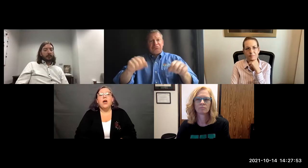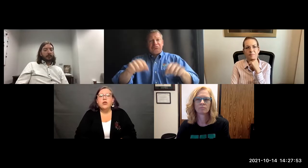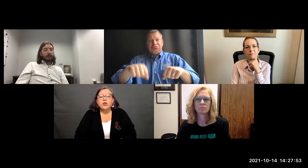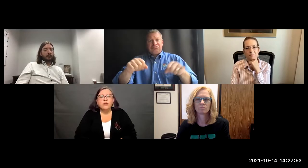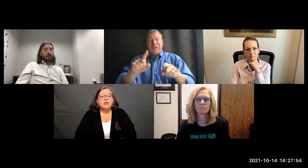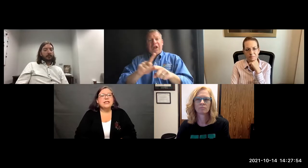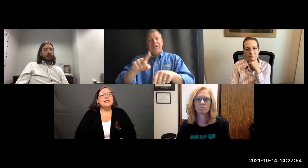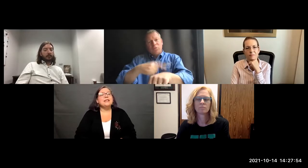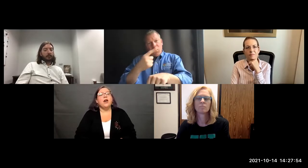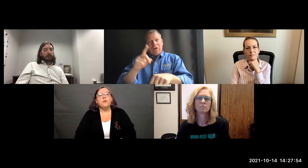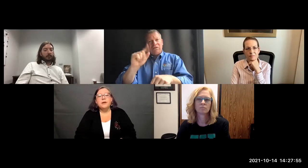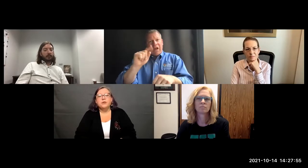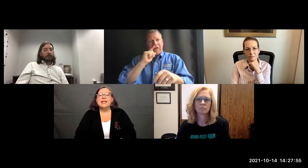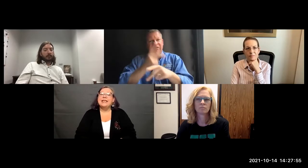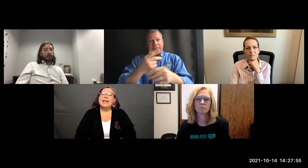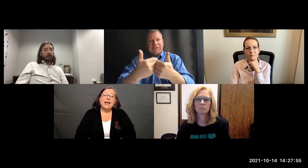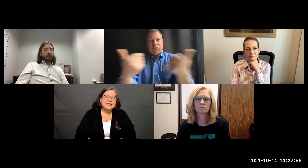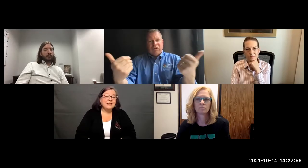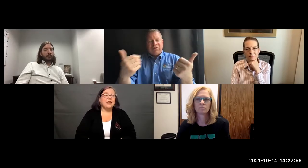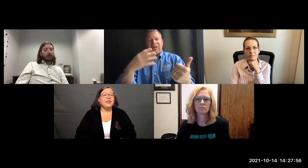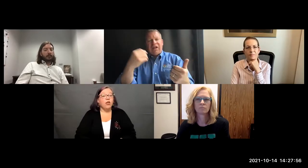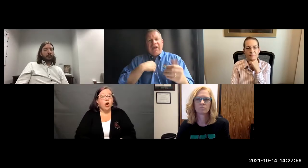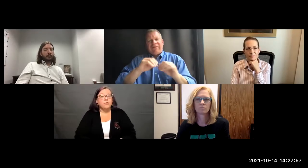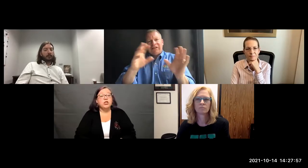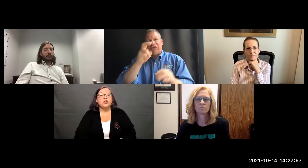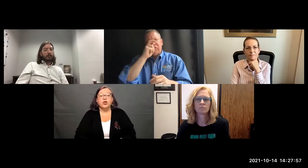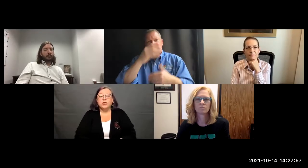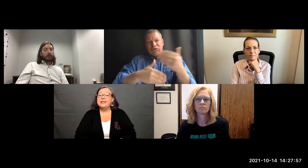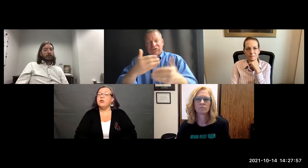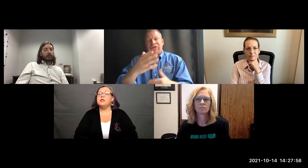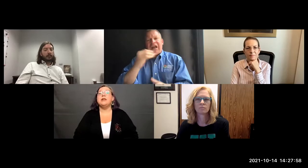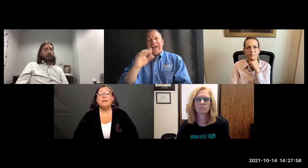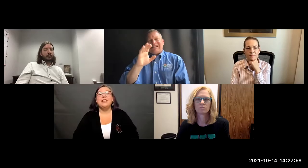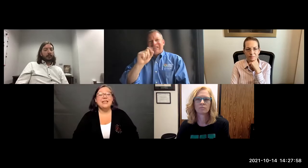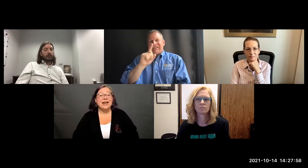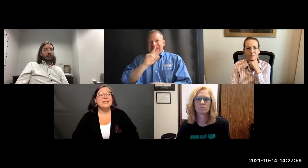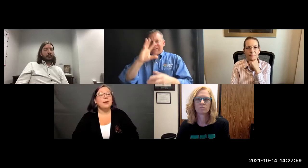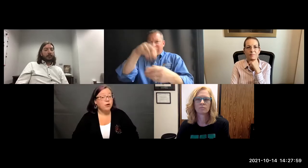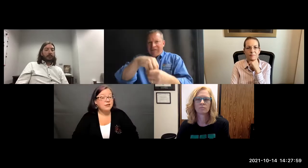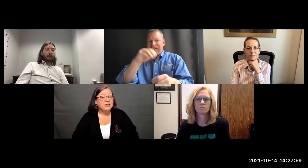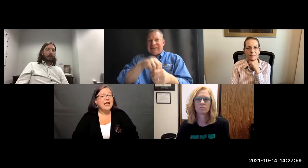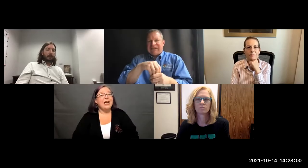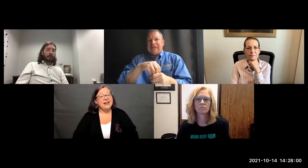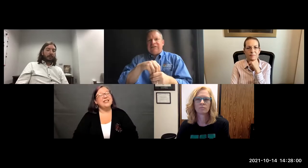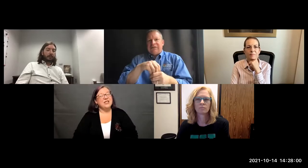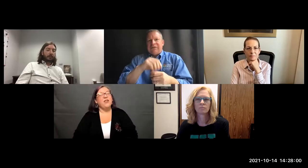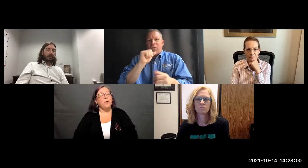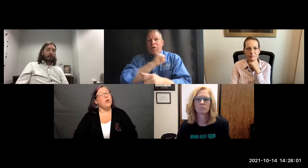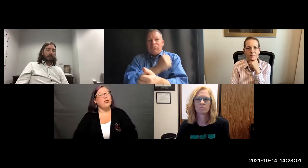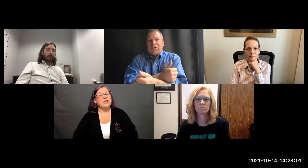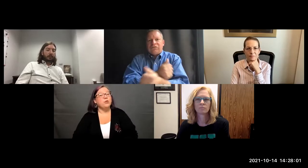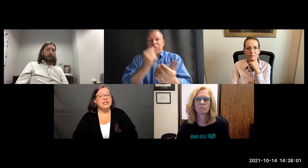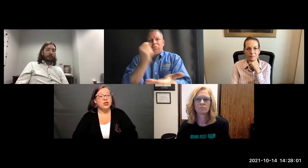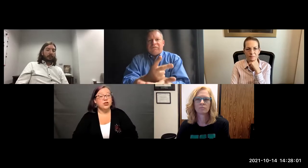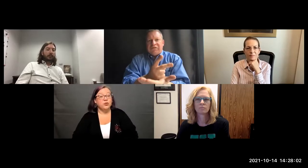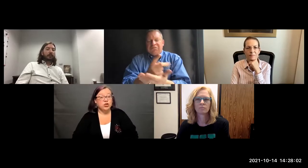the other universities, other people say yes, that the other options are good as long as we keep that data separate and develop a